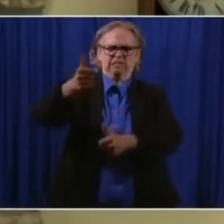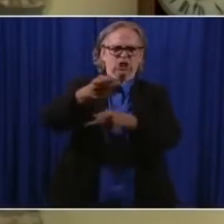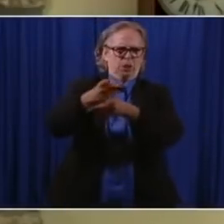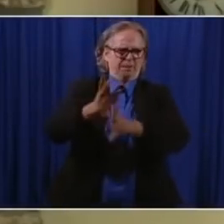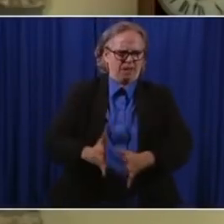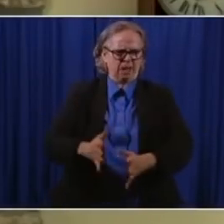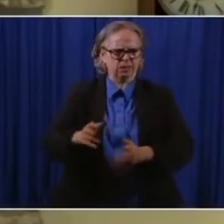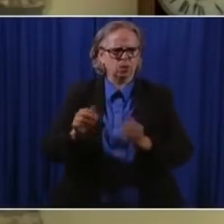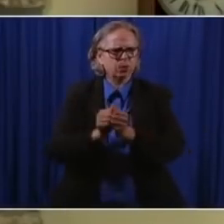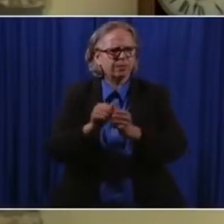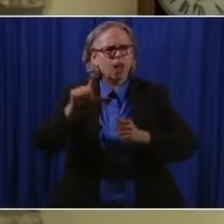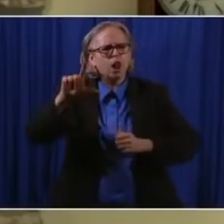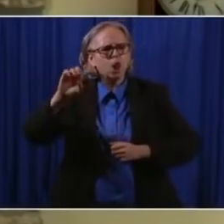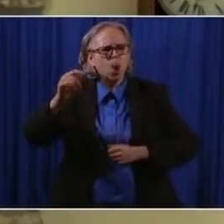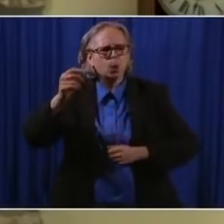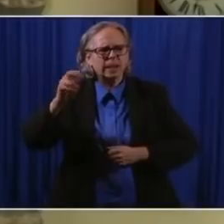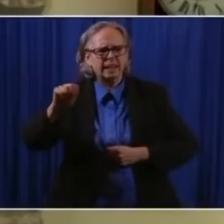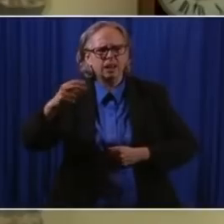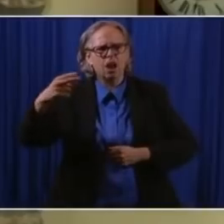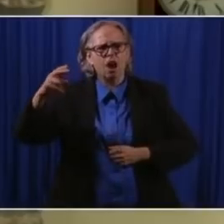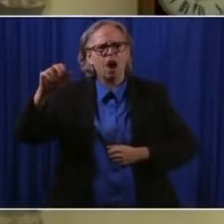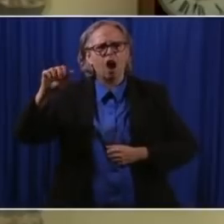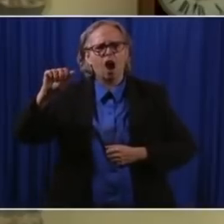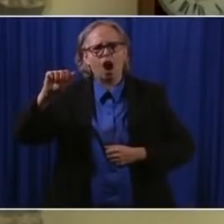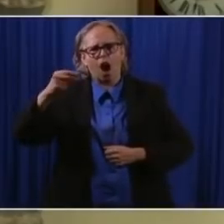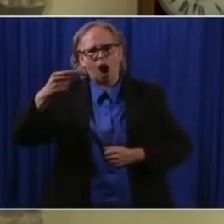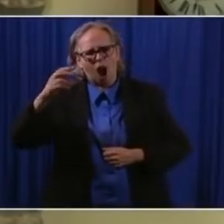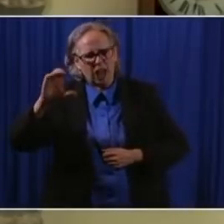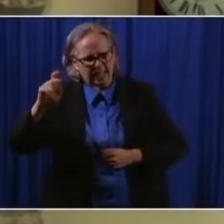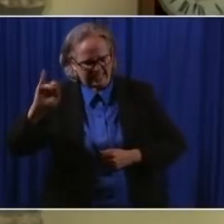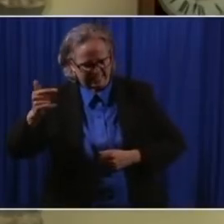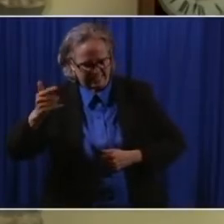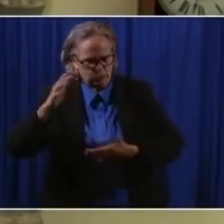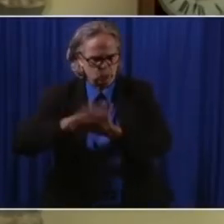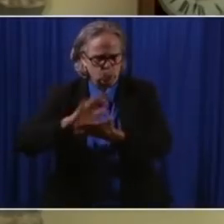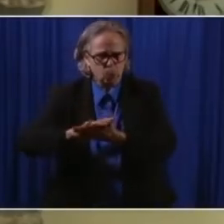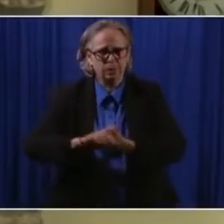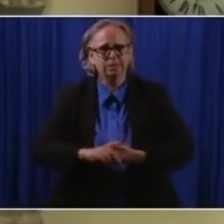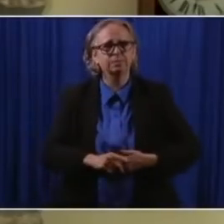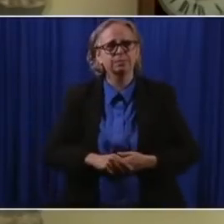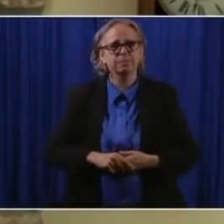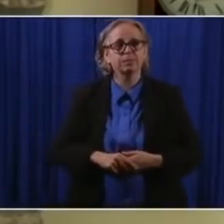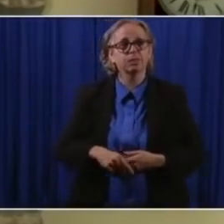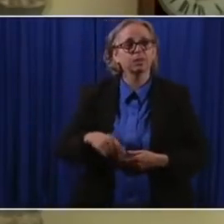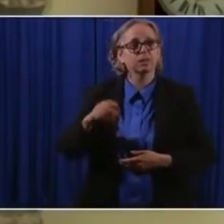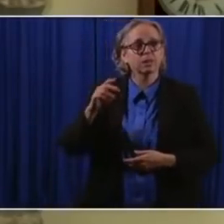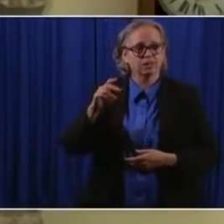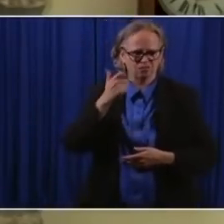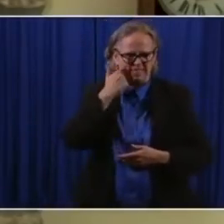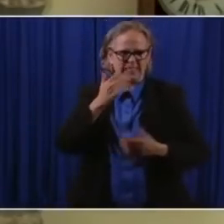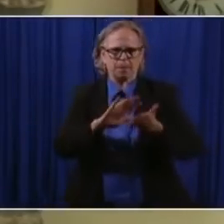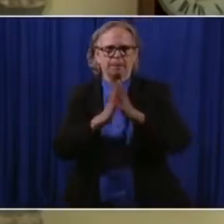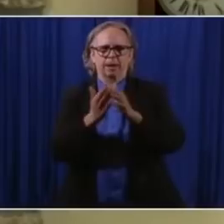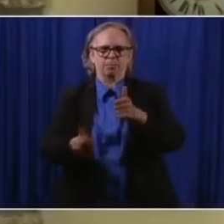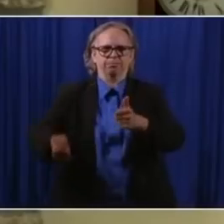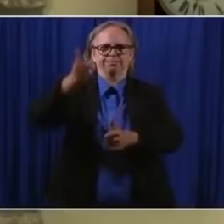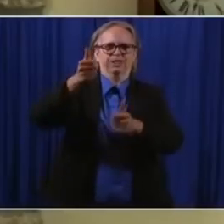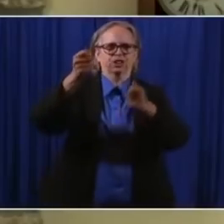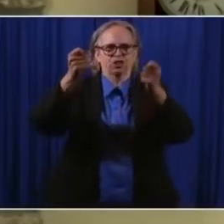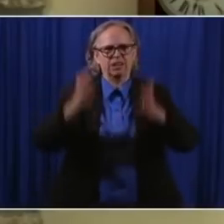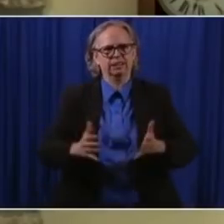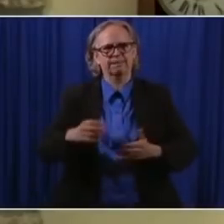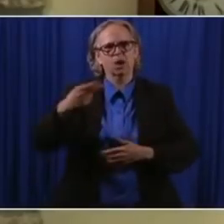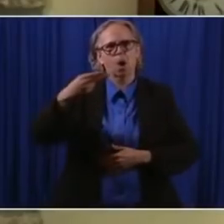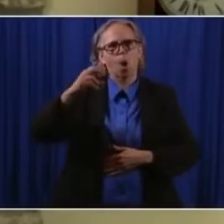School District. Christy was recently promoted to serve as the director of the Hocking County Behavioral Health Clinic with Hopewell Health. Christy is